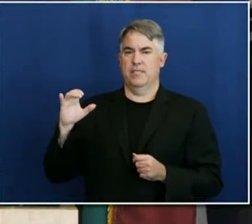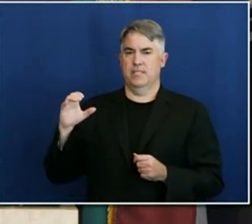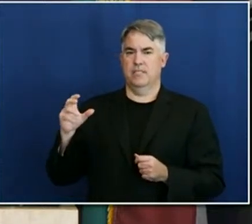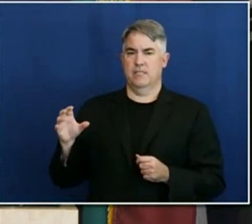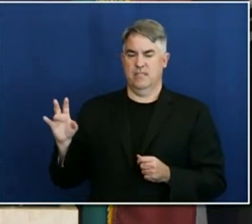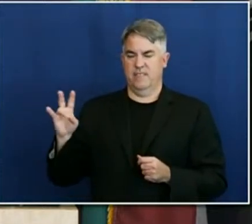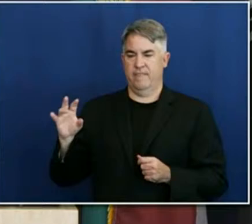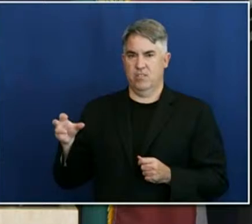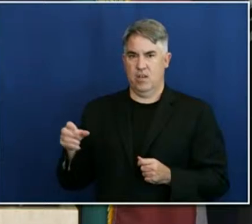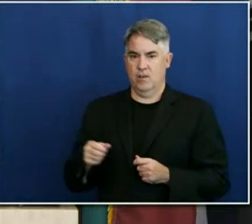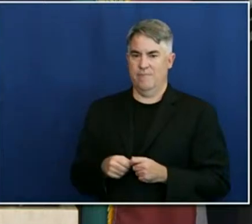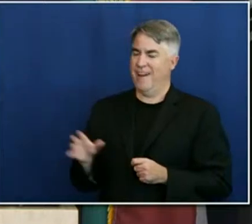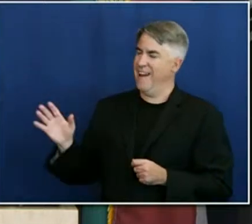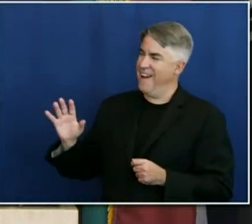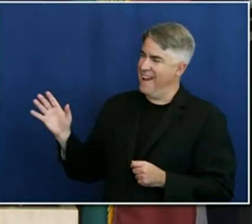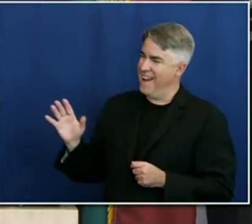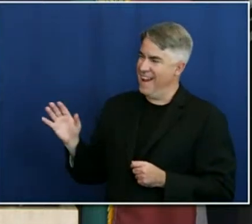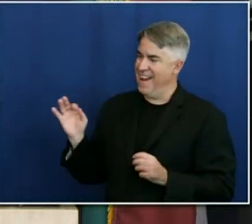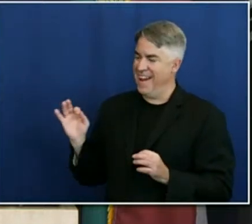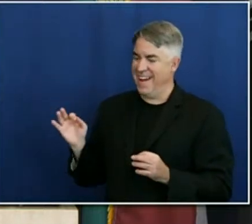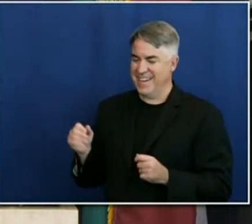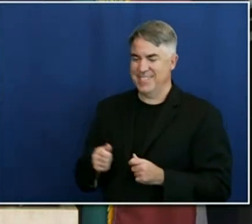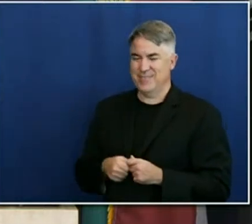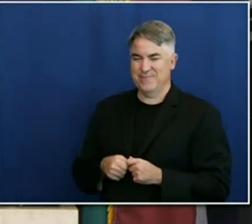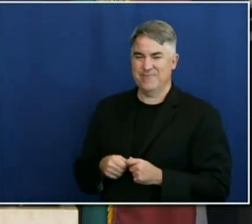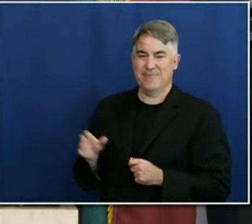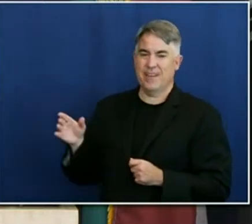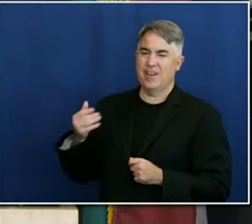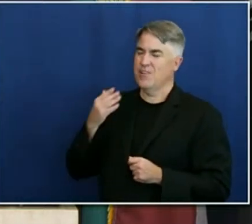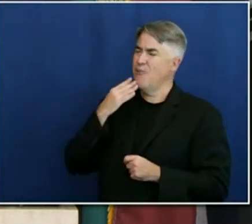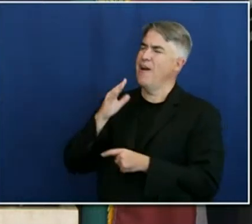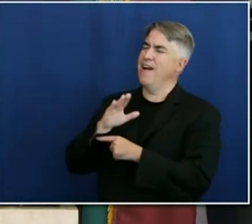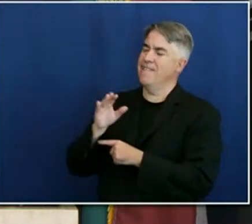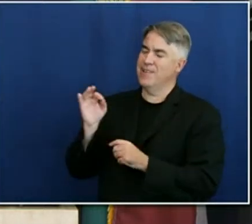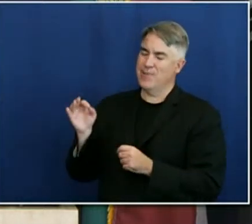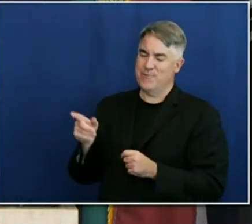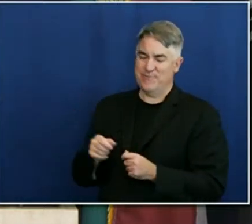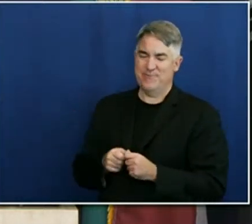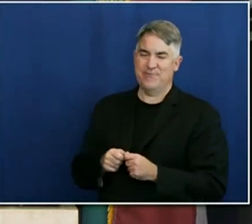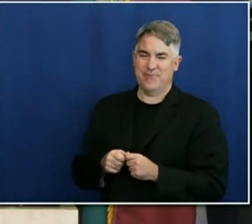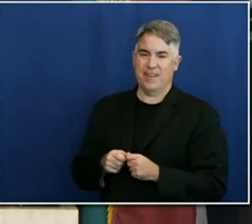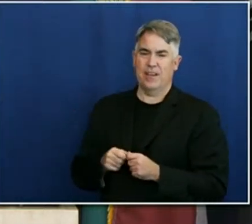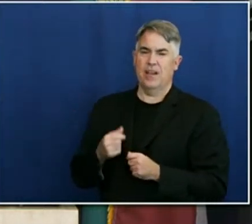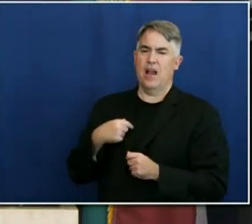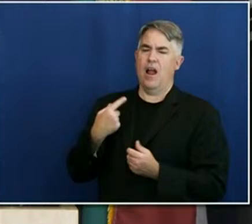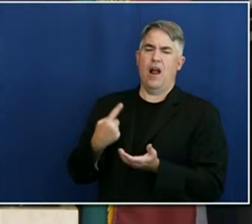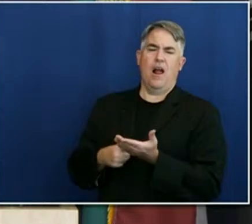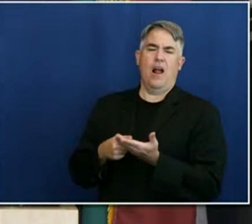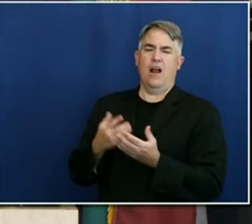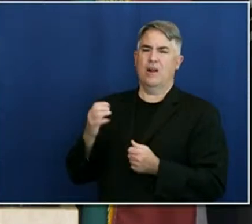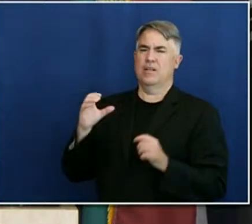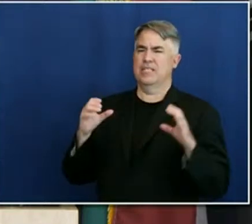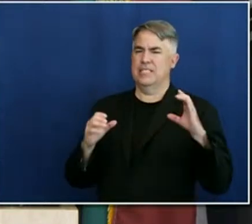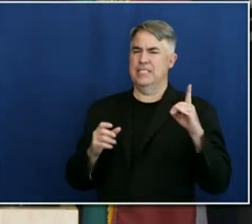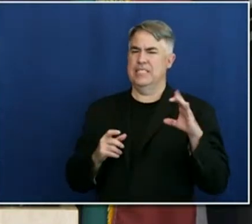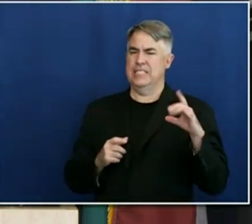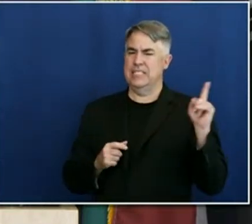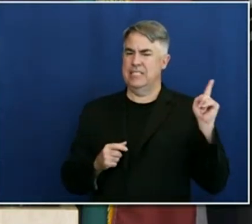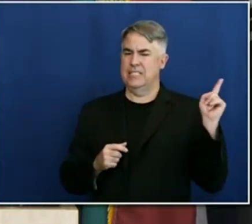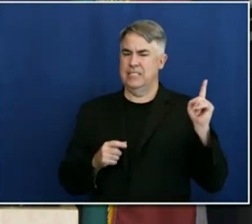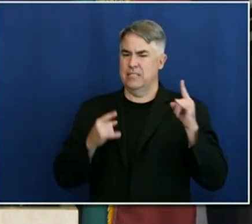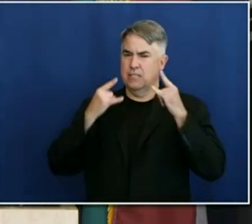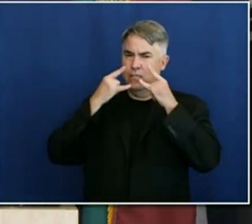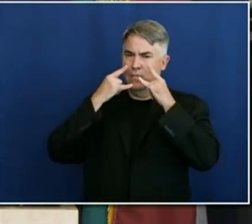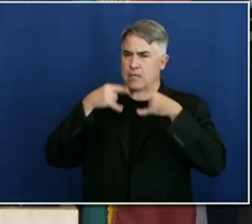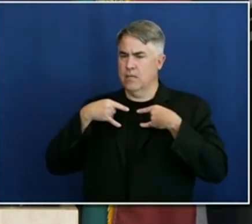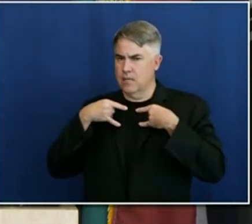Hi there. Good afternoon. I'm just following up on the new CDC outdoor mask guideline, asking, is it enforceable? So we're wondering if the county has any